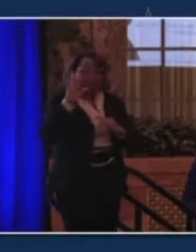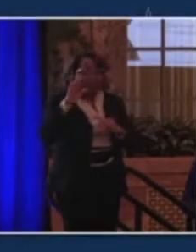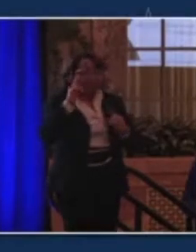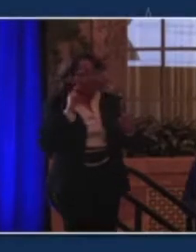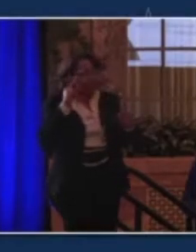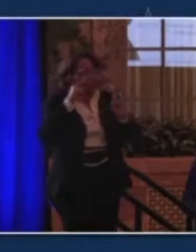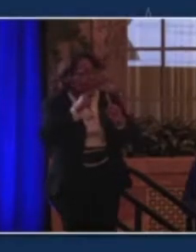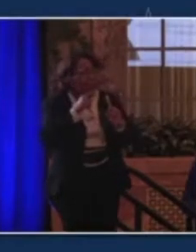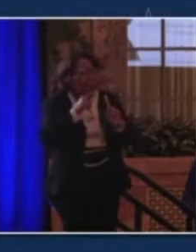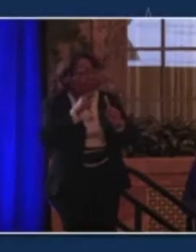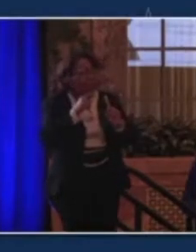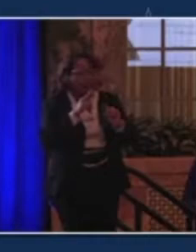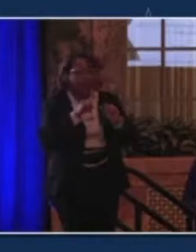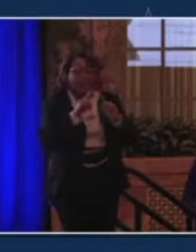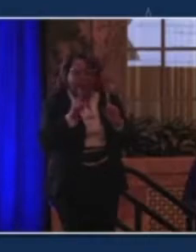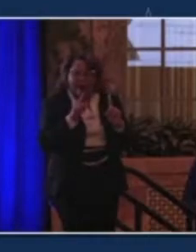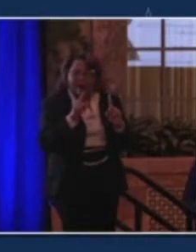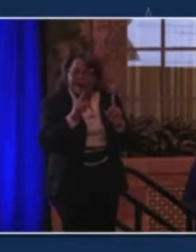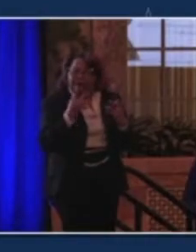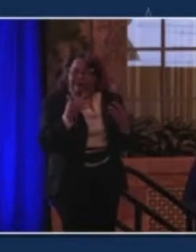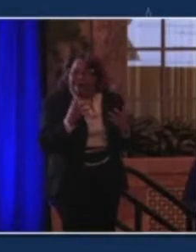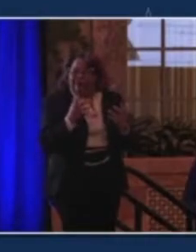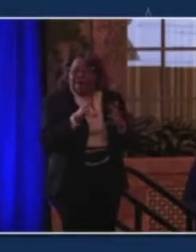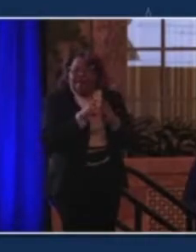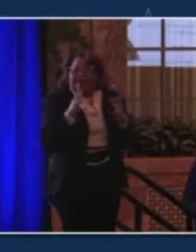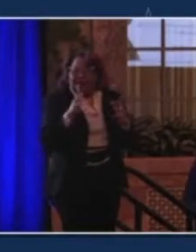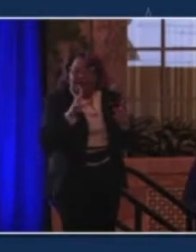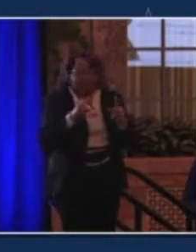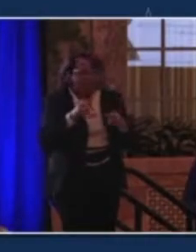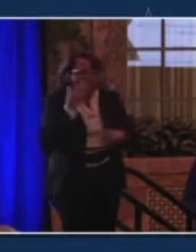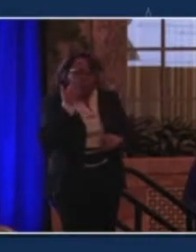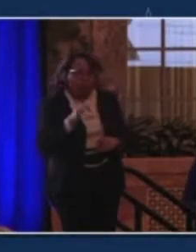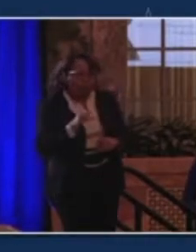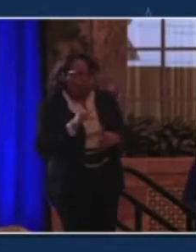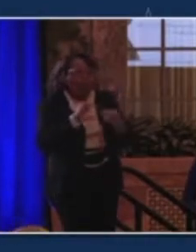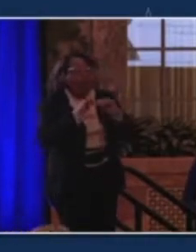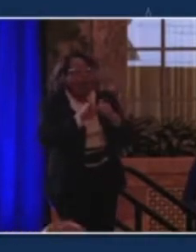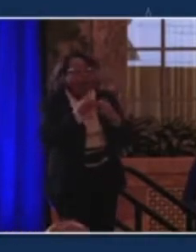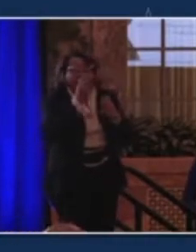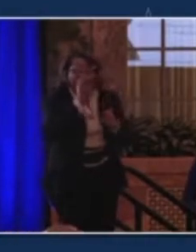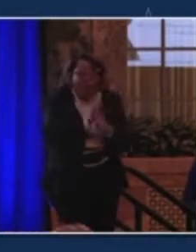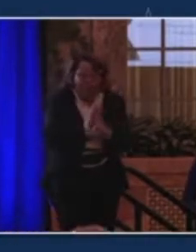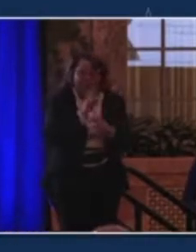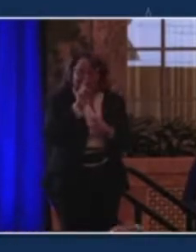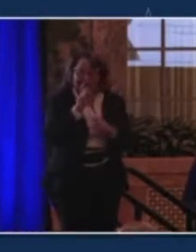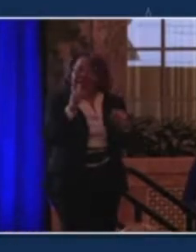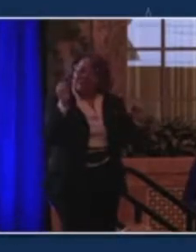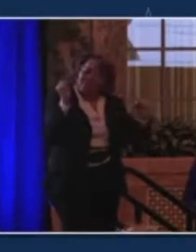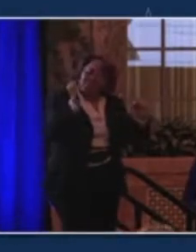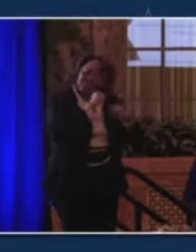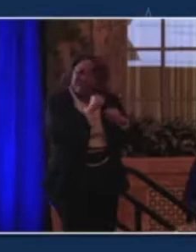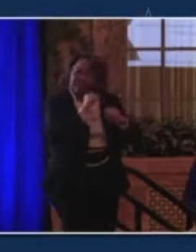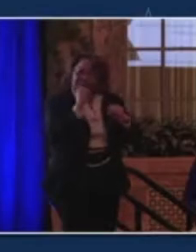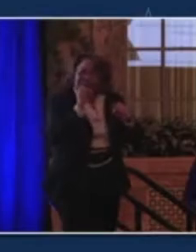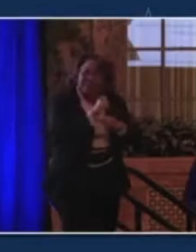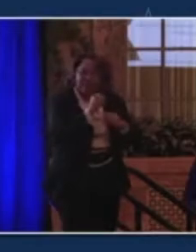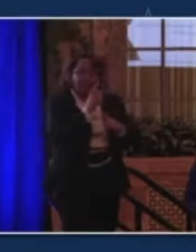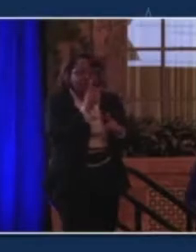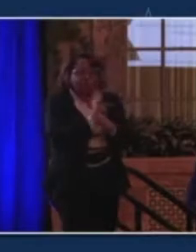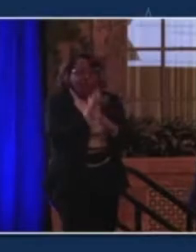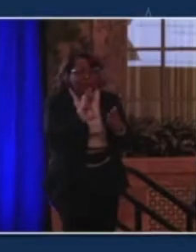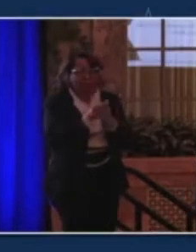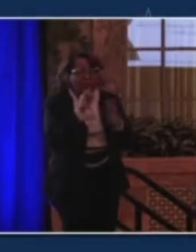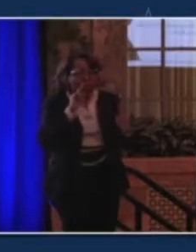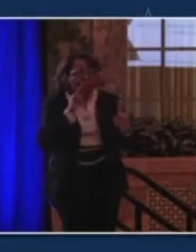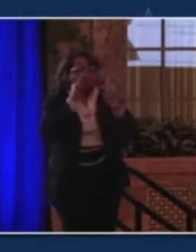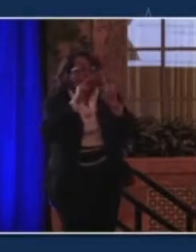aspiration. But what far too many people don't know is how hard he had to fight to keep that